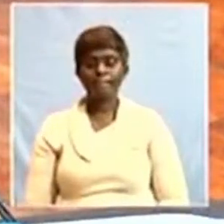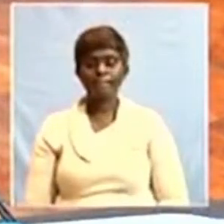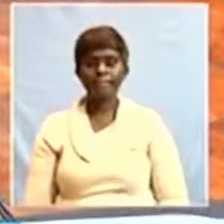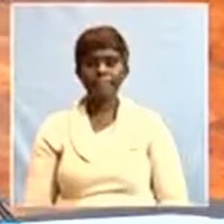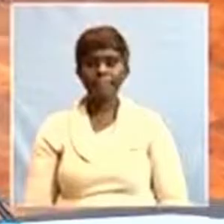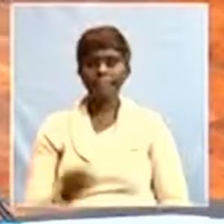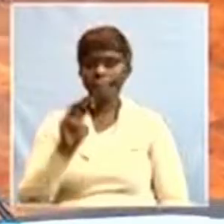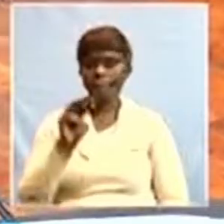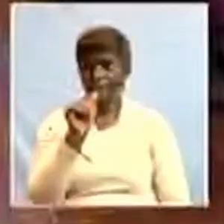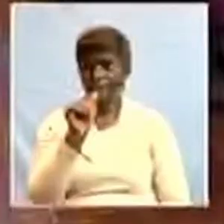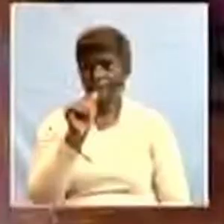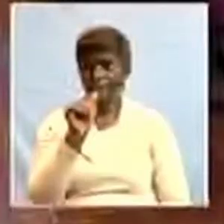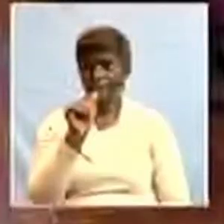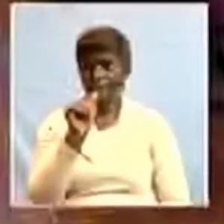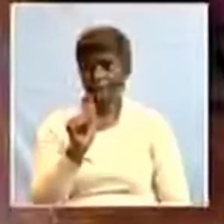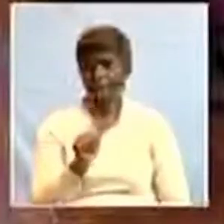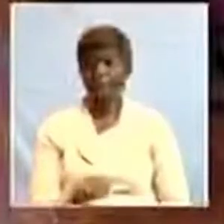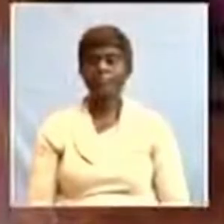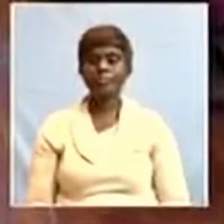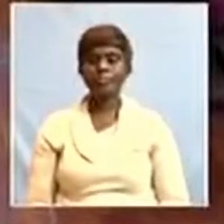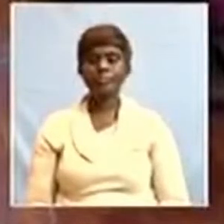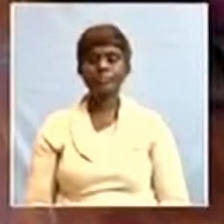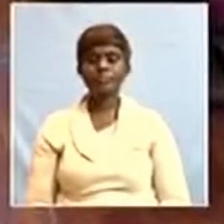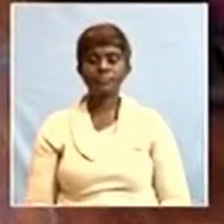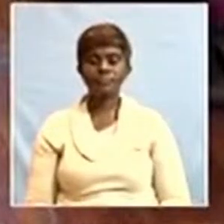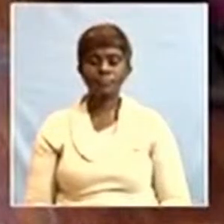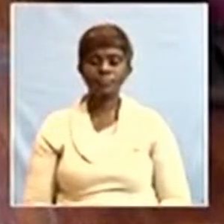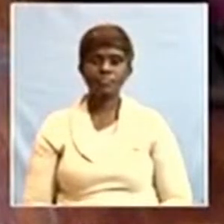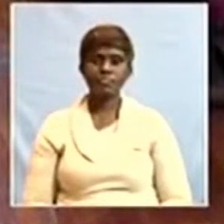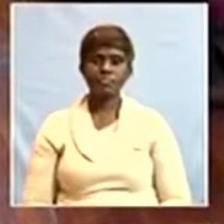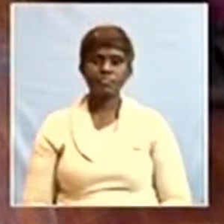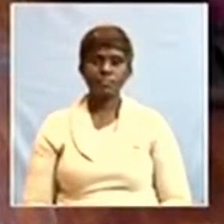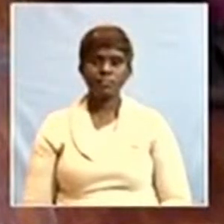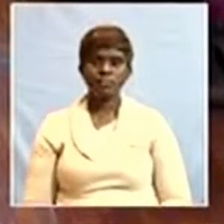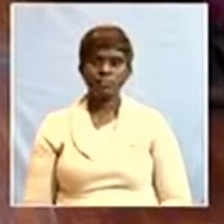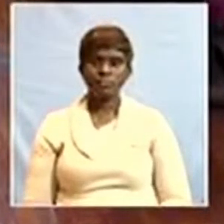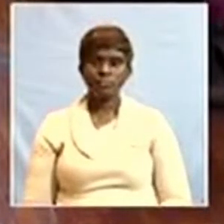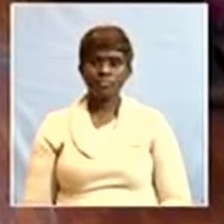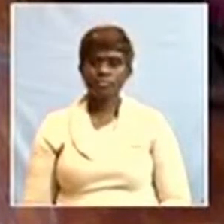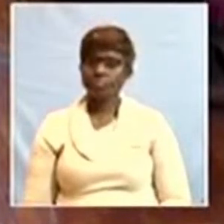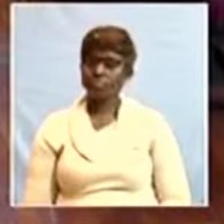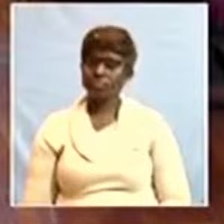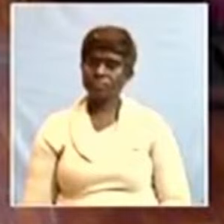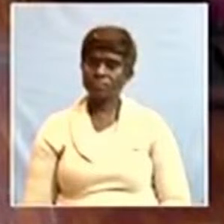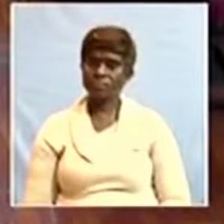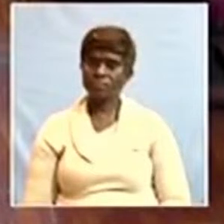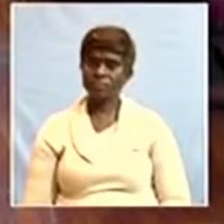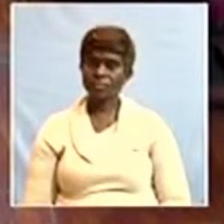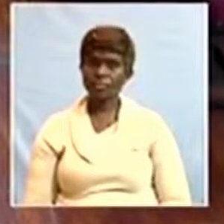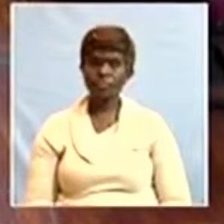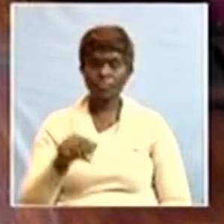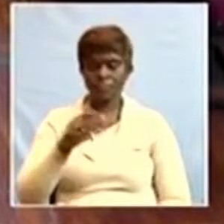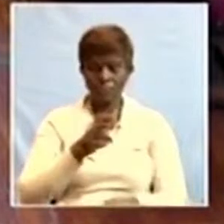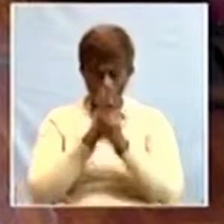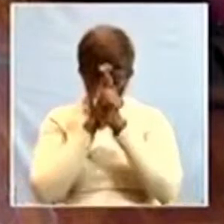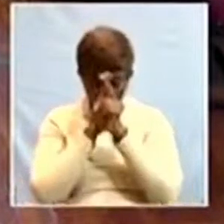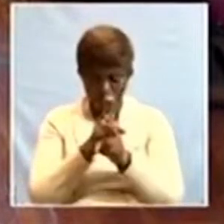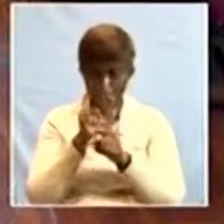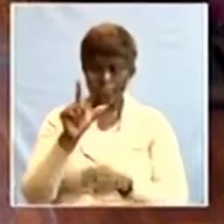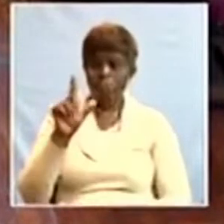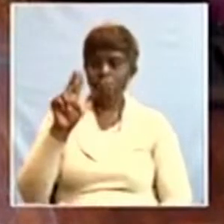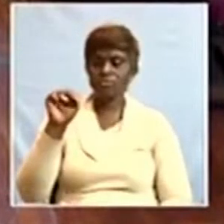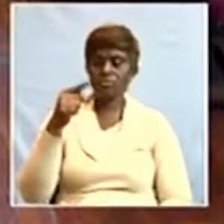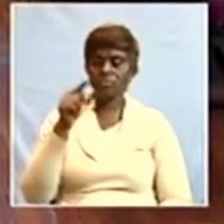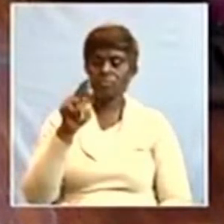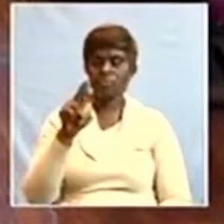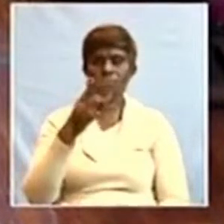Honorable Ma'am. I saw your hand. Okay. Okay. Honorable Lungu, I gave you a